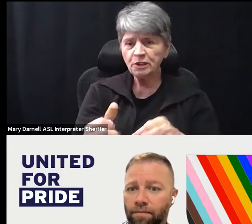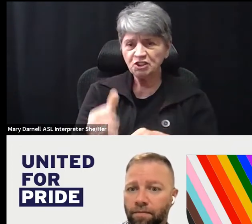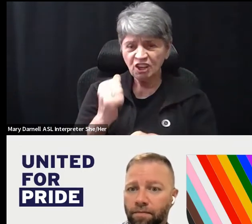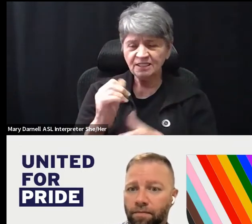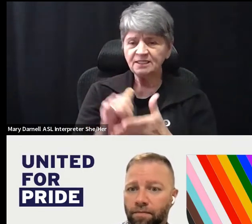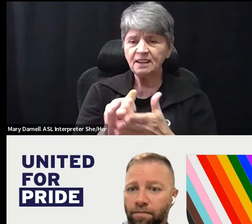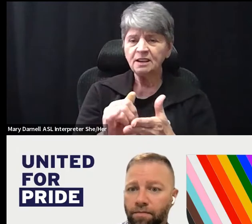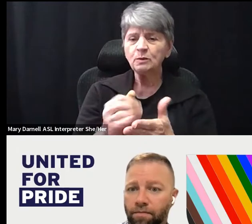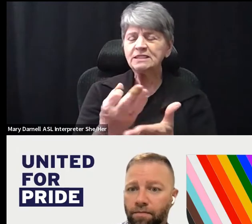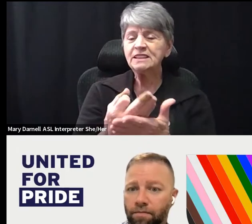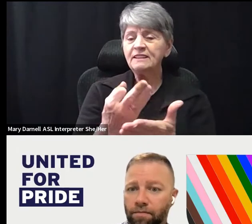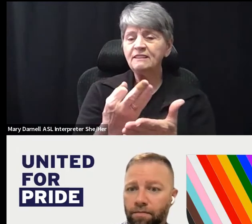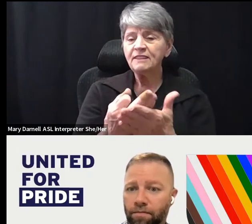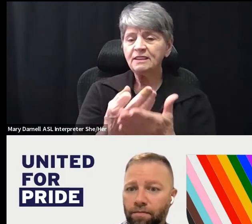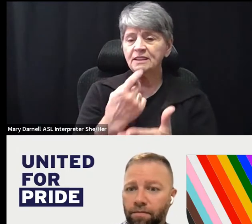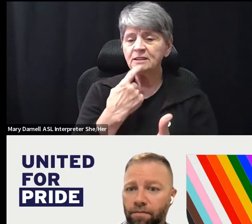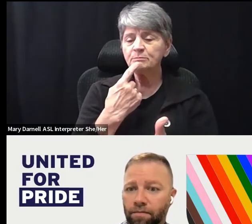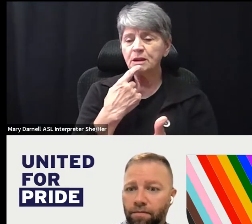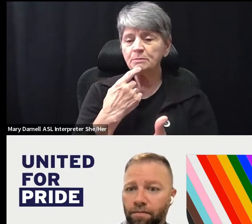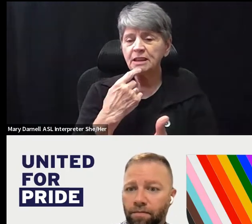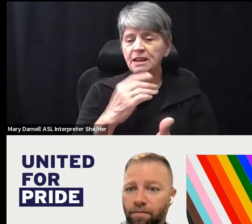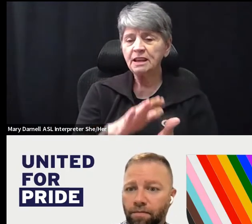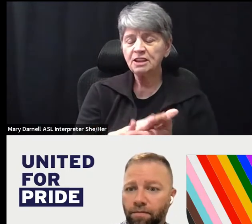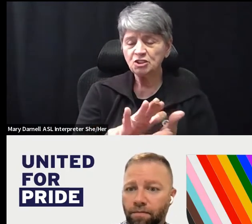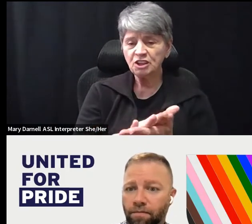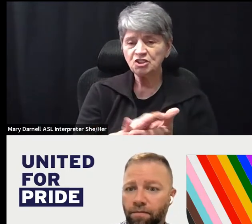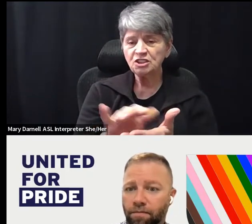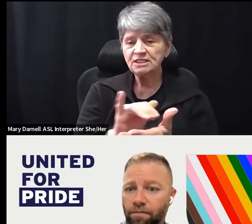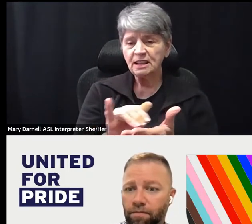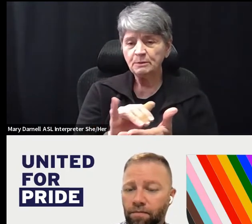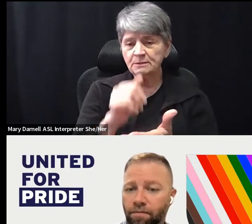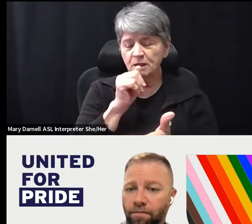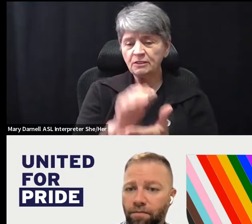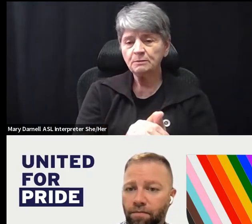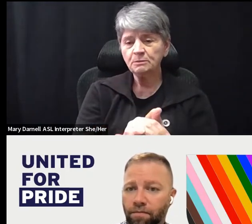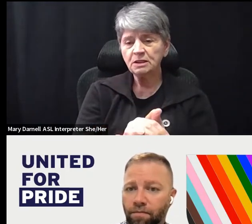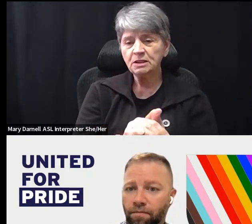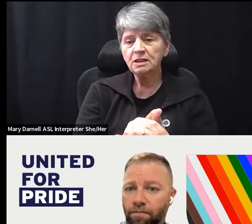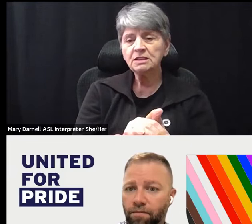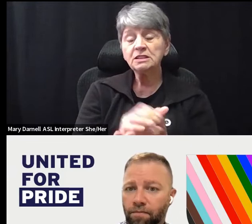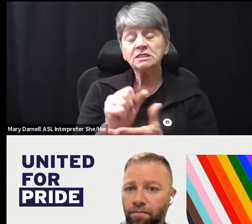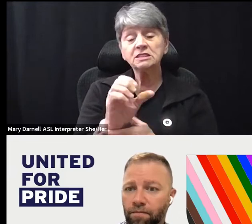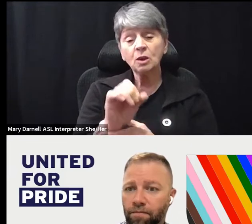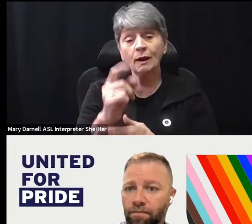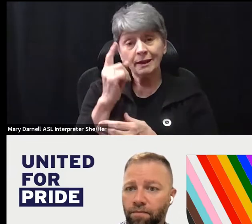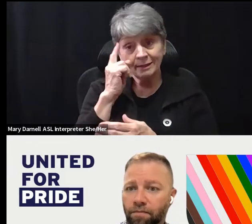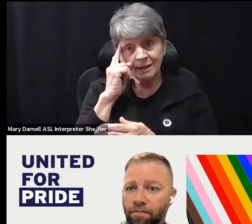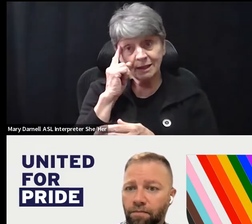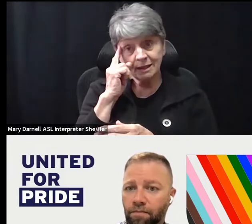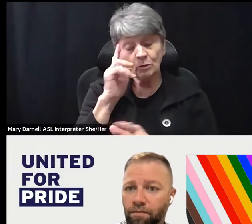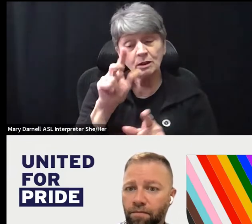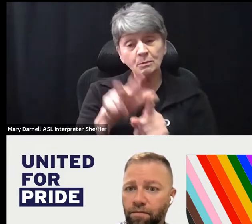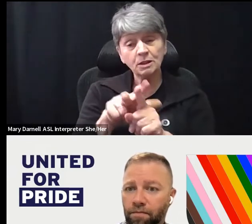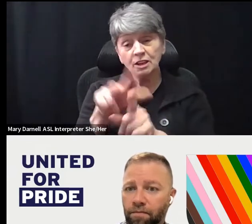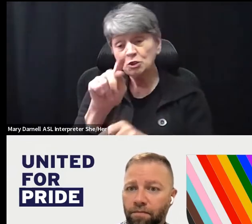through private schools and really treated this as it would any private school voucher program. So I think this does apply to all the states, the federal